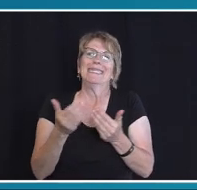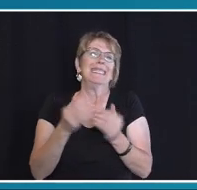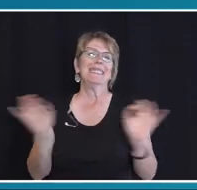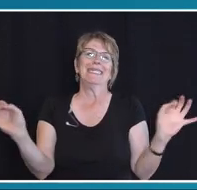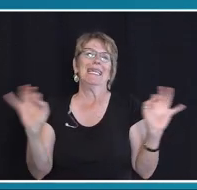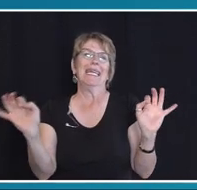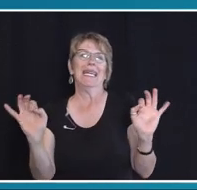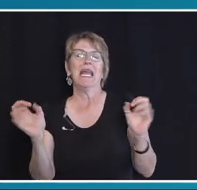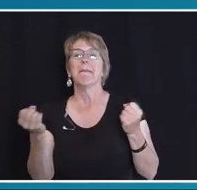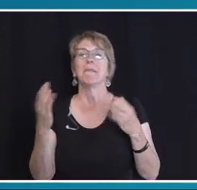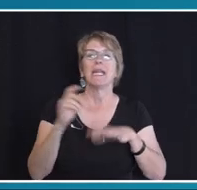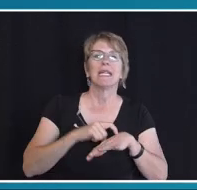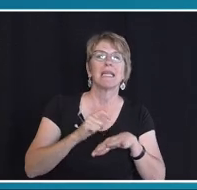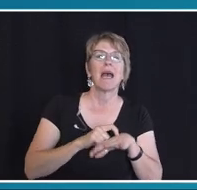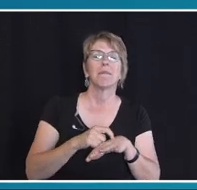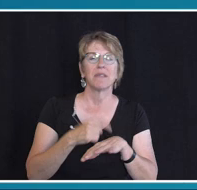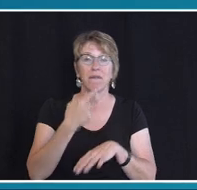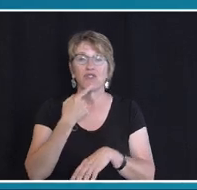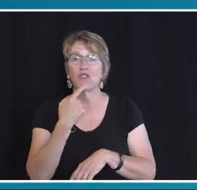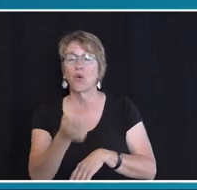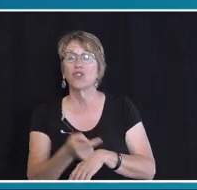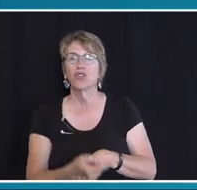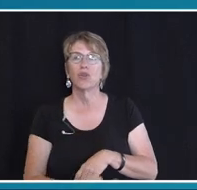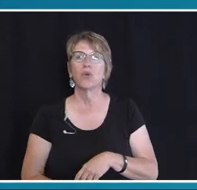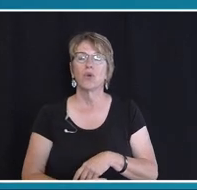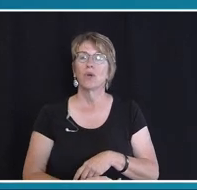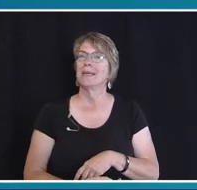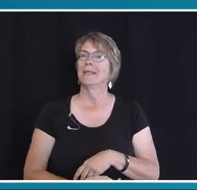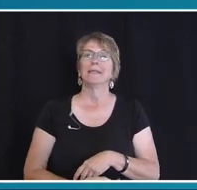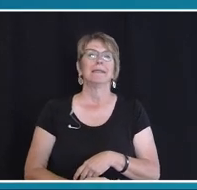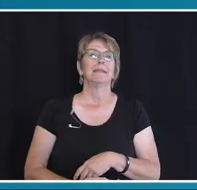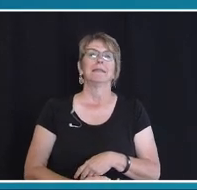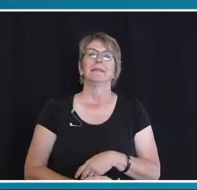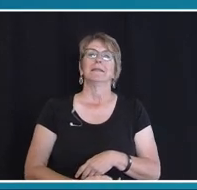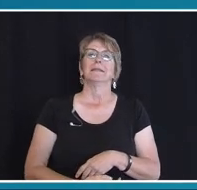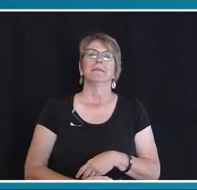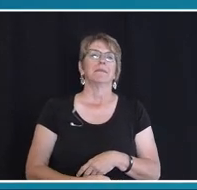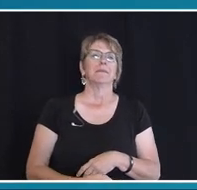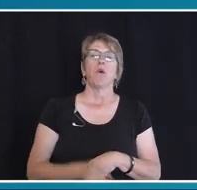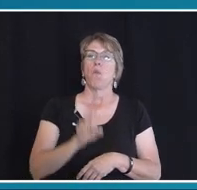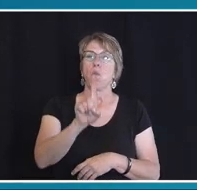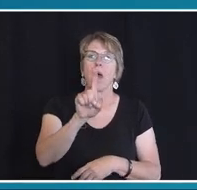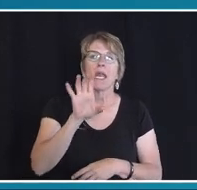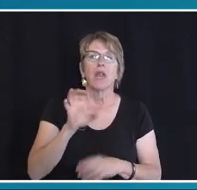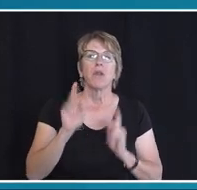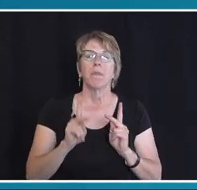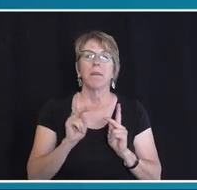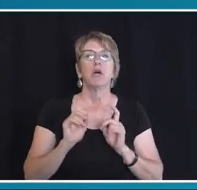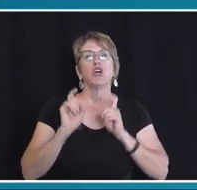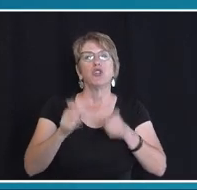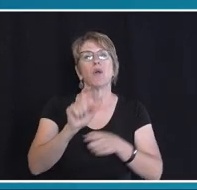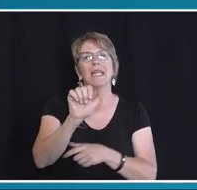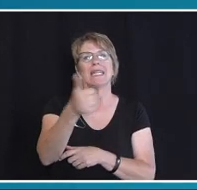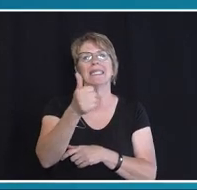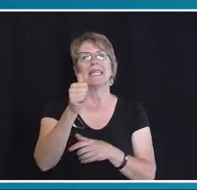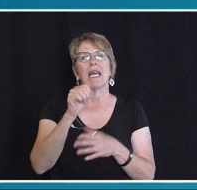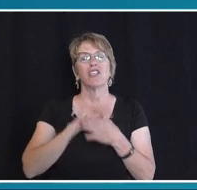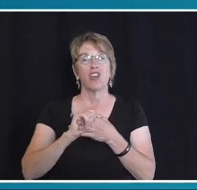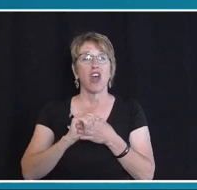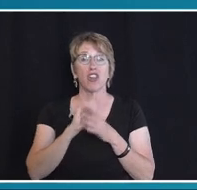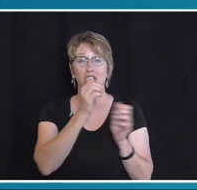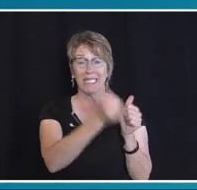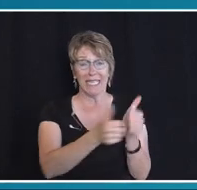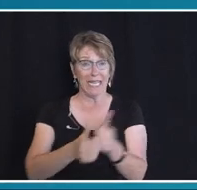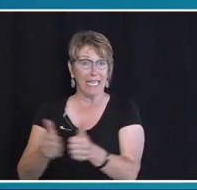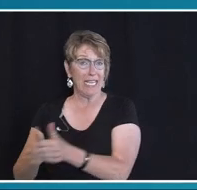I've said so many times before, If 100 people donate $10 each, imagine where we'll be.